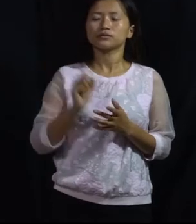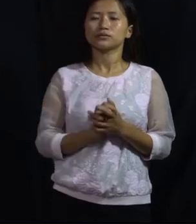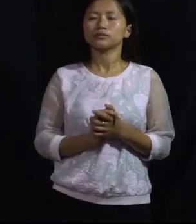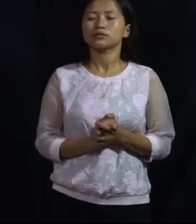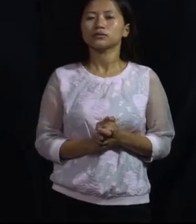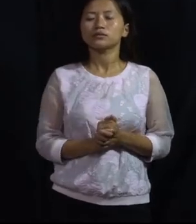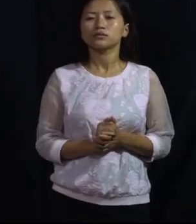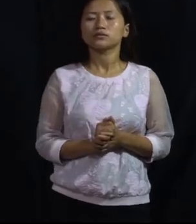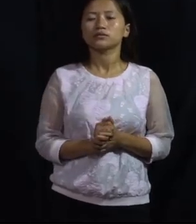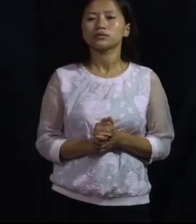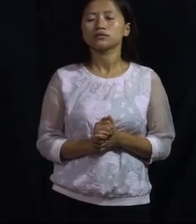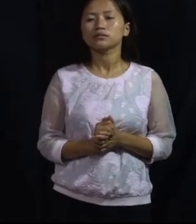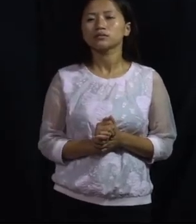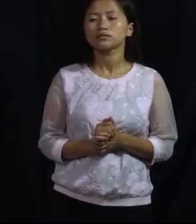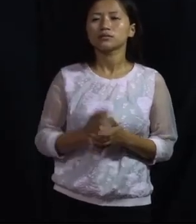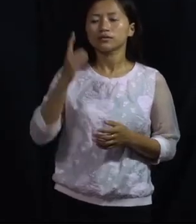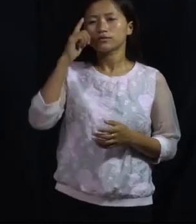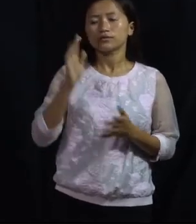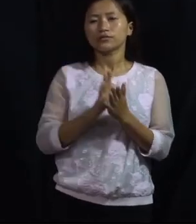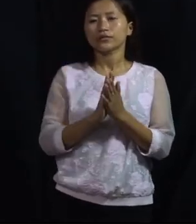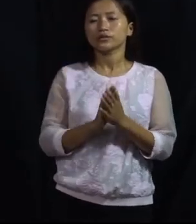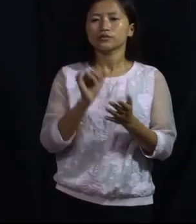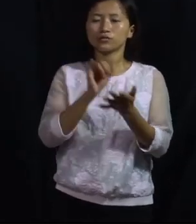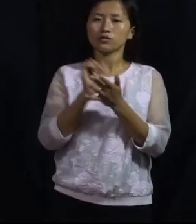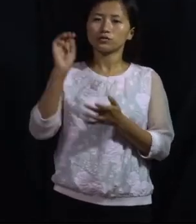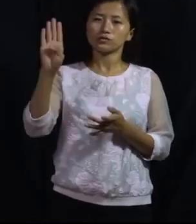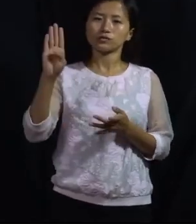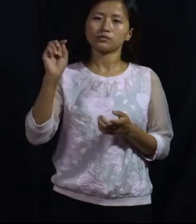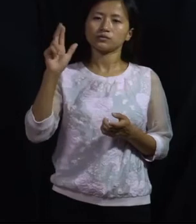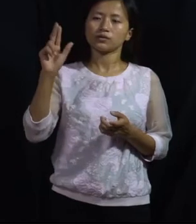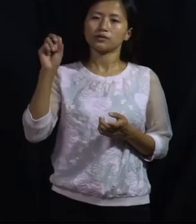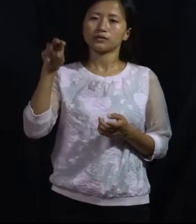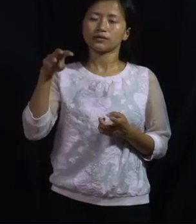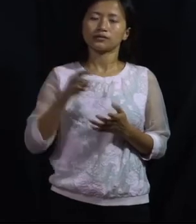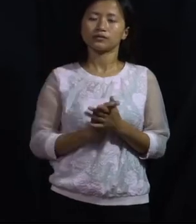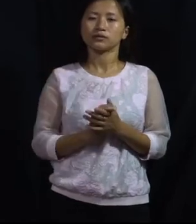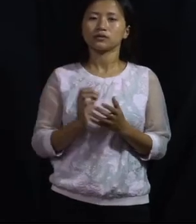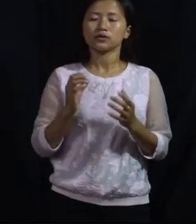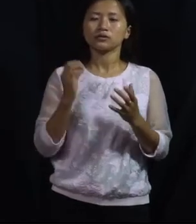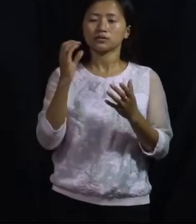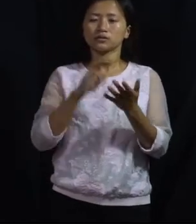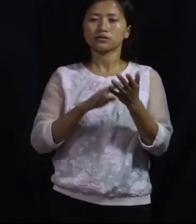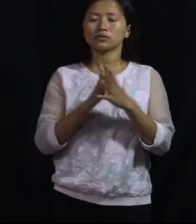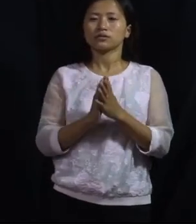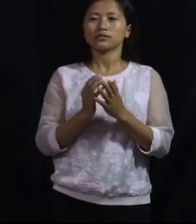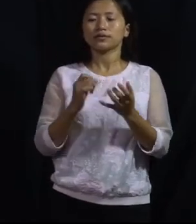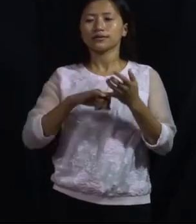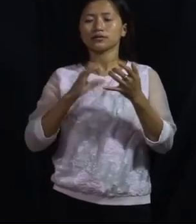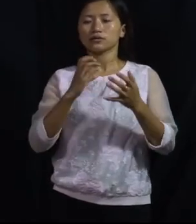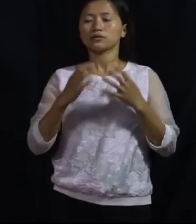account, that is 4,800, which was compensated by the sacrificing